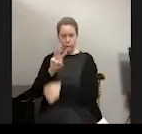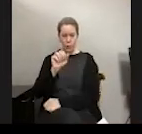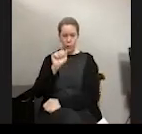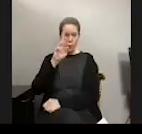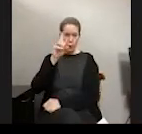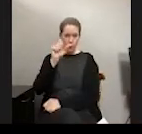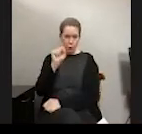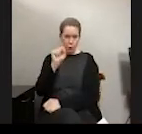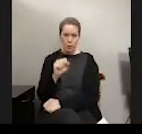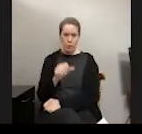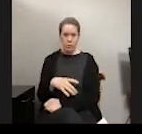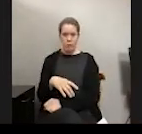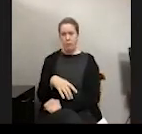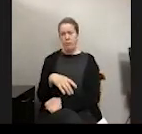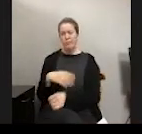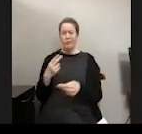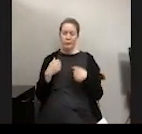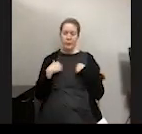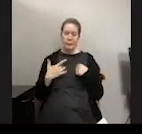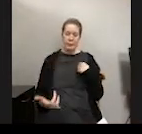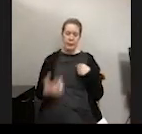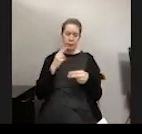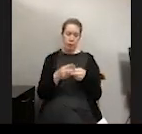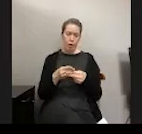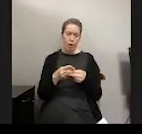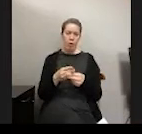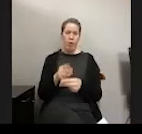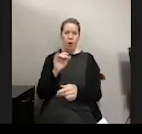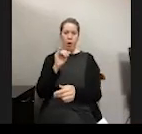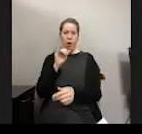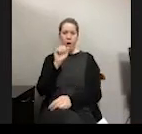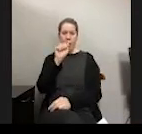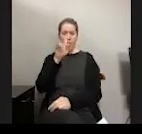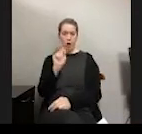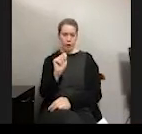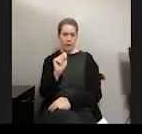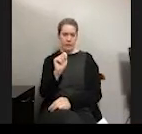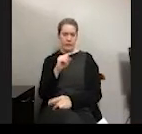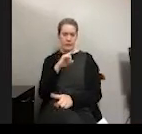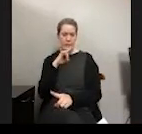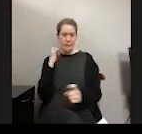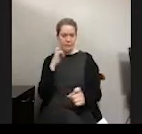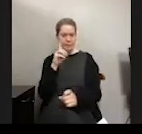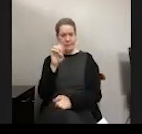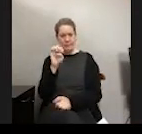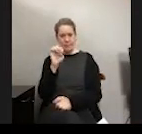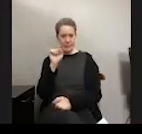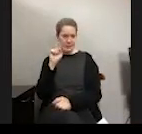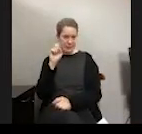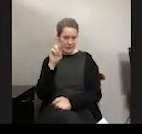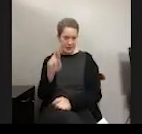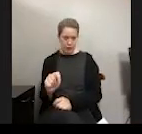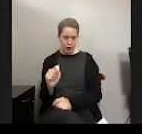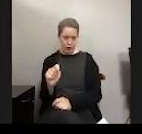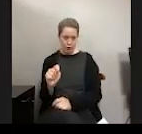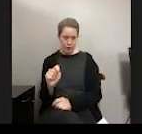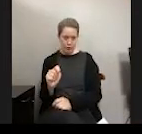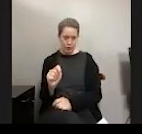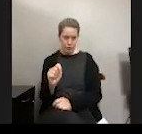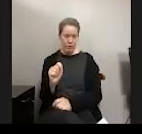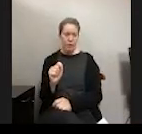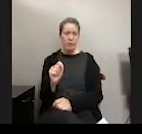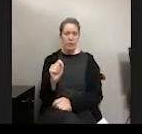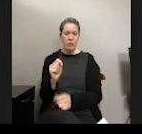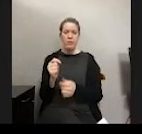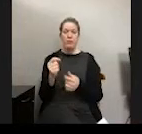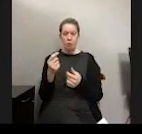art deserts across the city, mainly outside the core. 70% of our public art is downtown core, 70% of the population is outside the core.